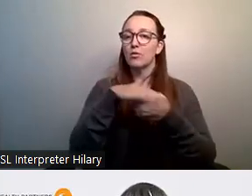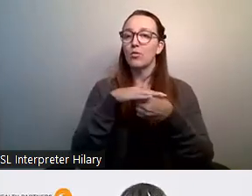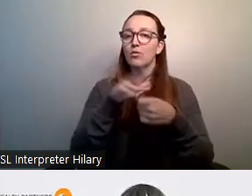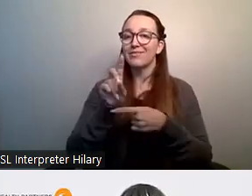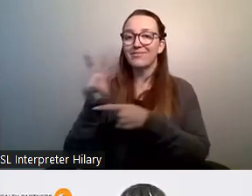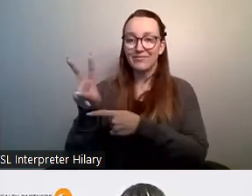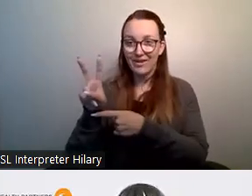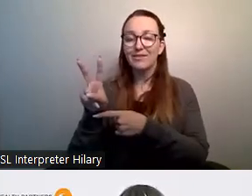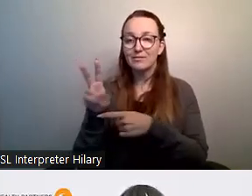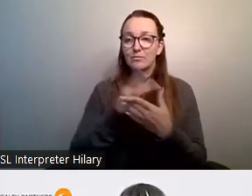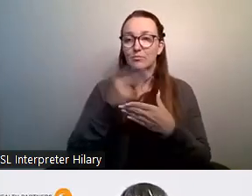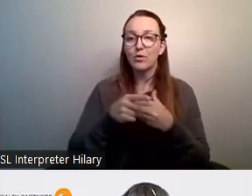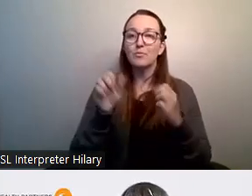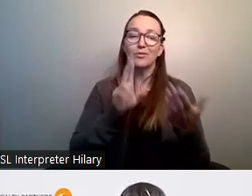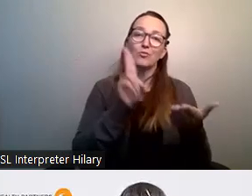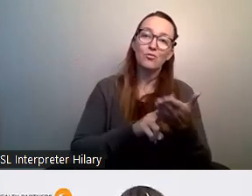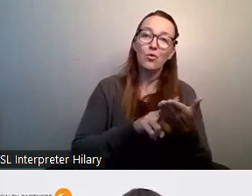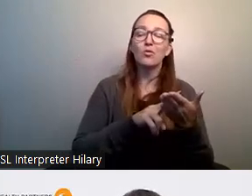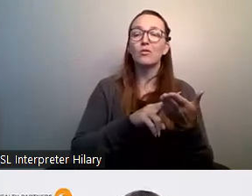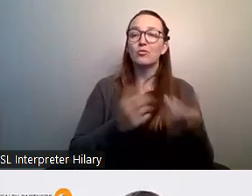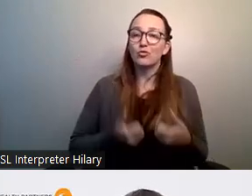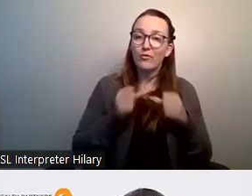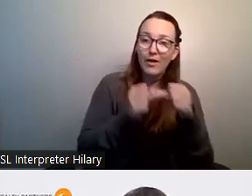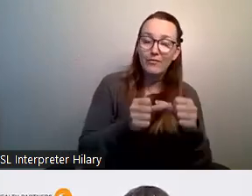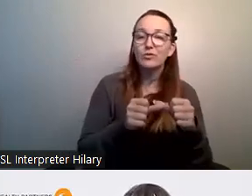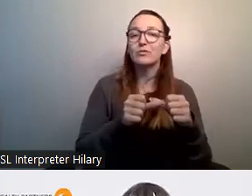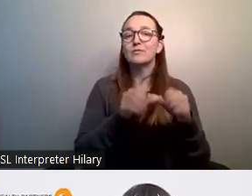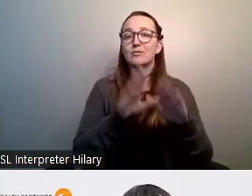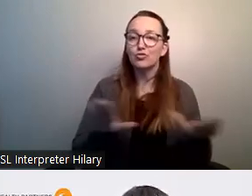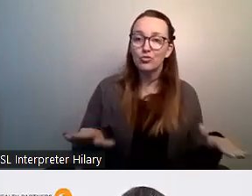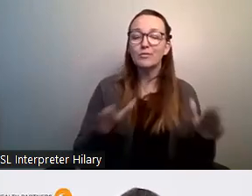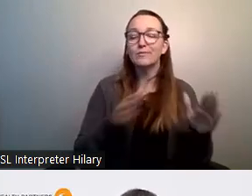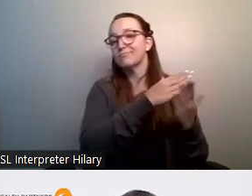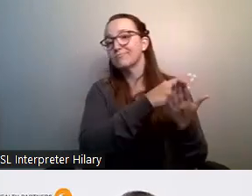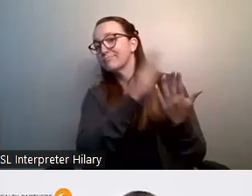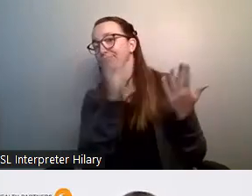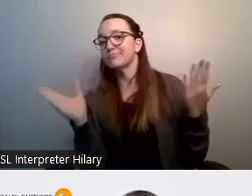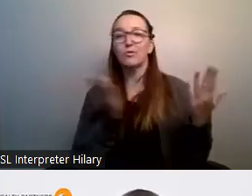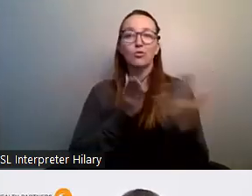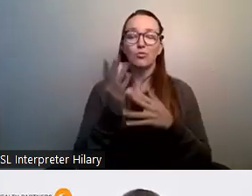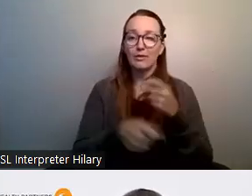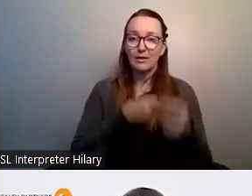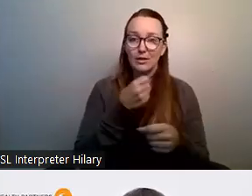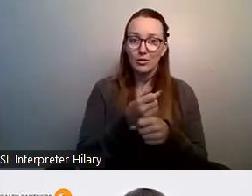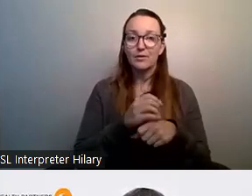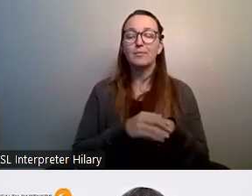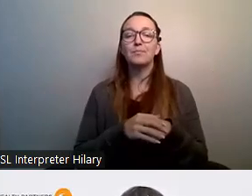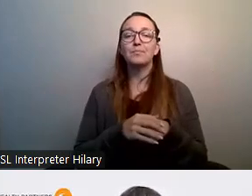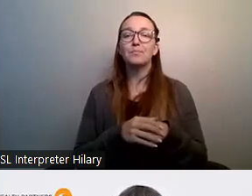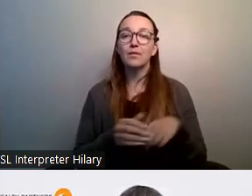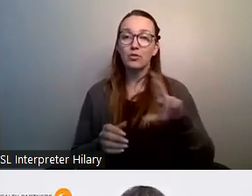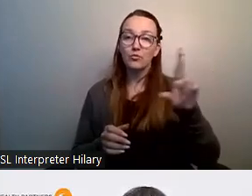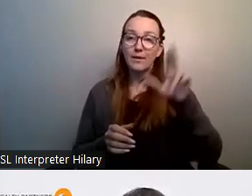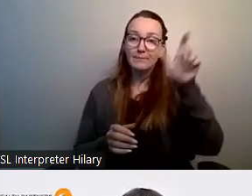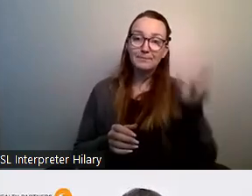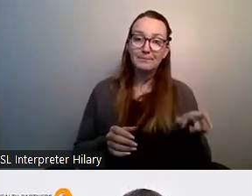enroll survivors and any children in an ongoing way across the year. On the right-hand side of this slide is